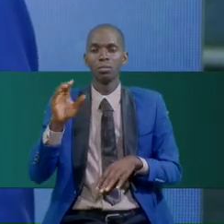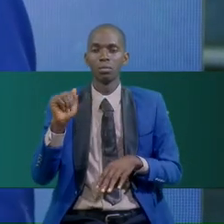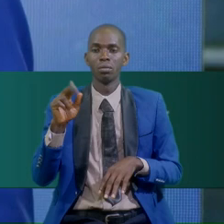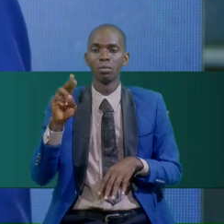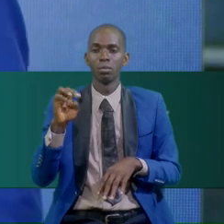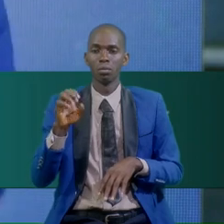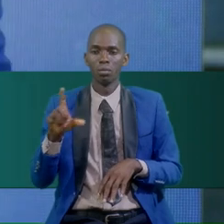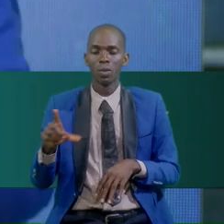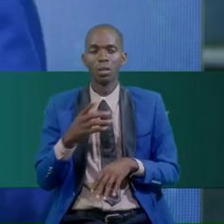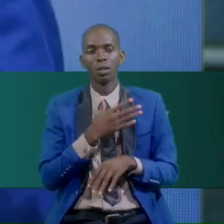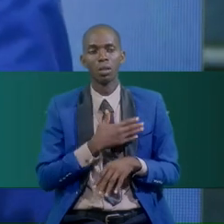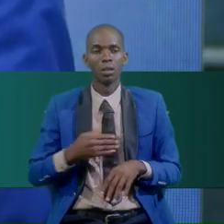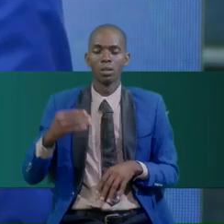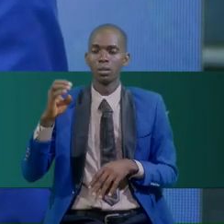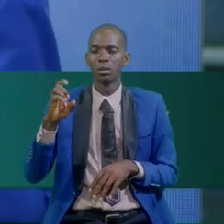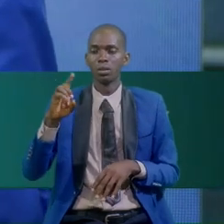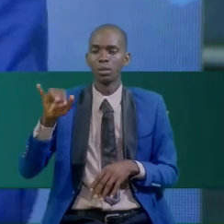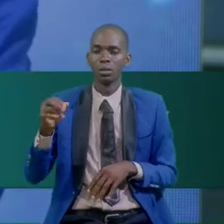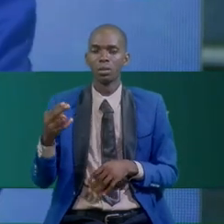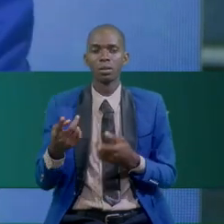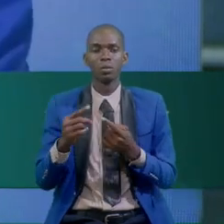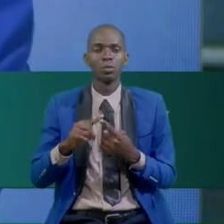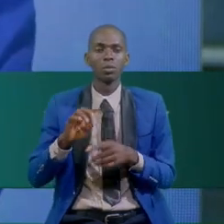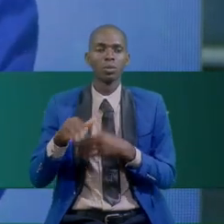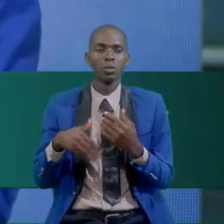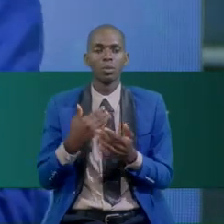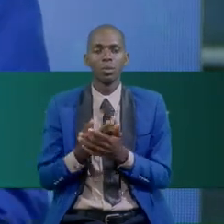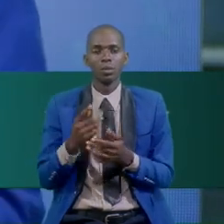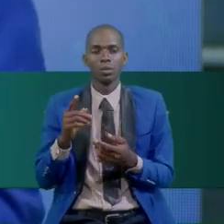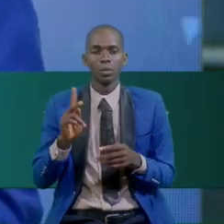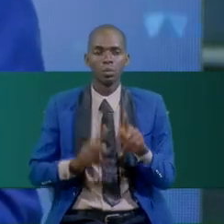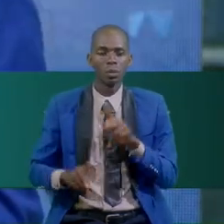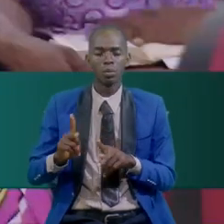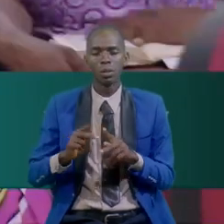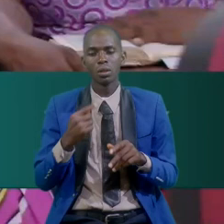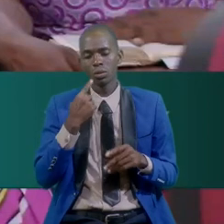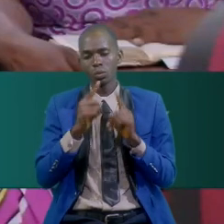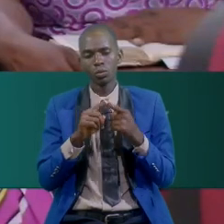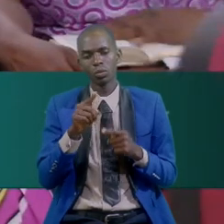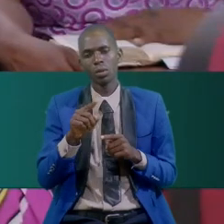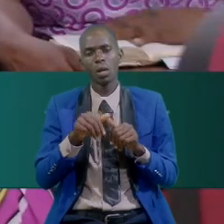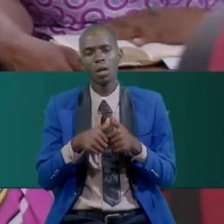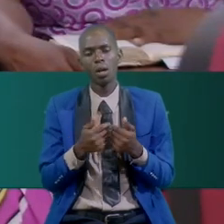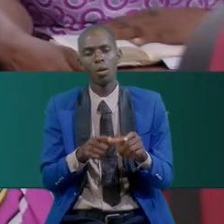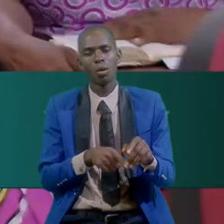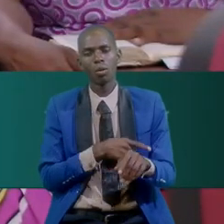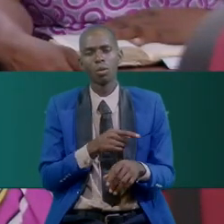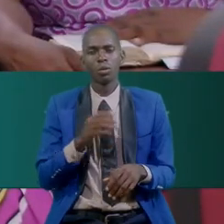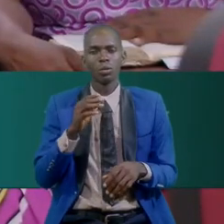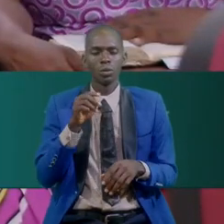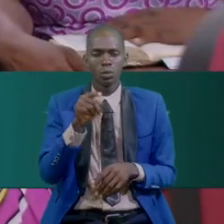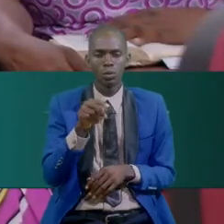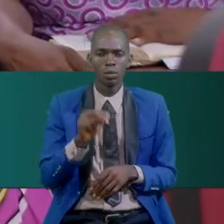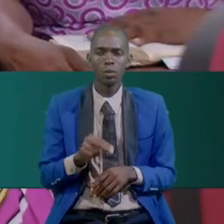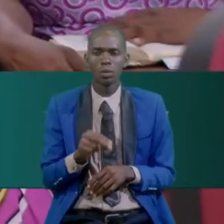people and said, 'How long halt ye between two opinions? If